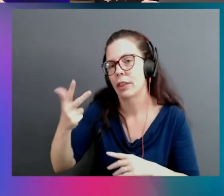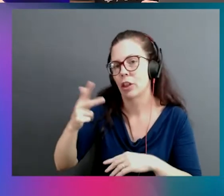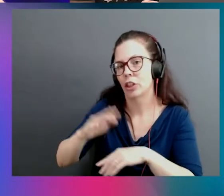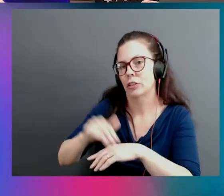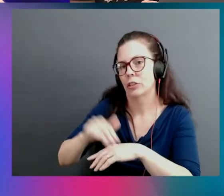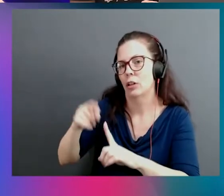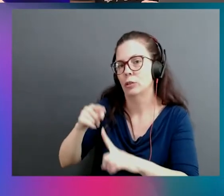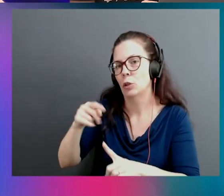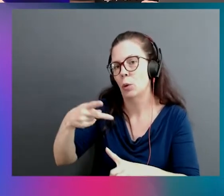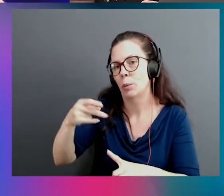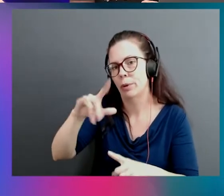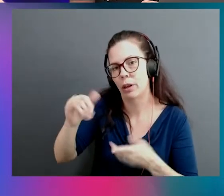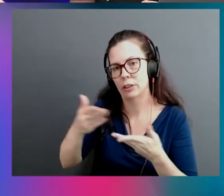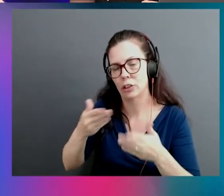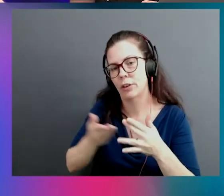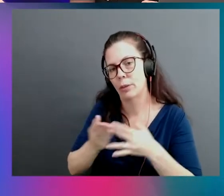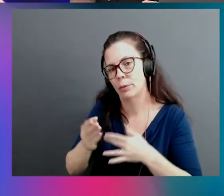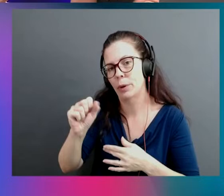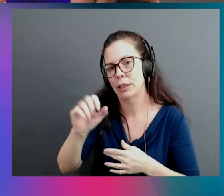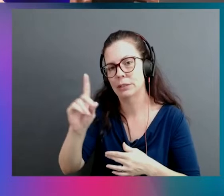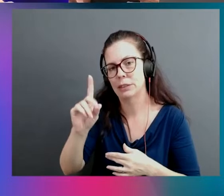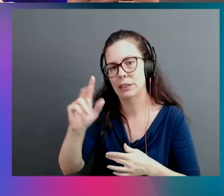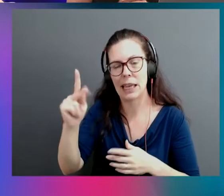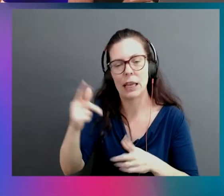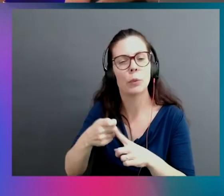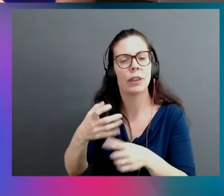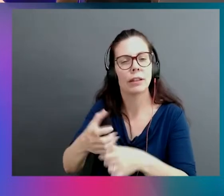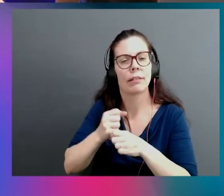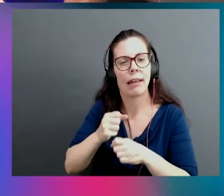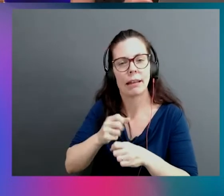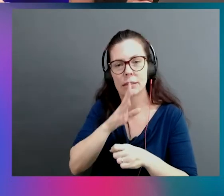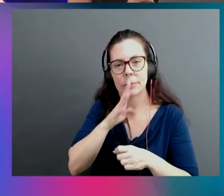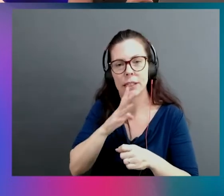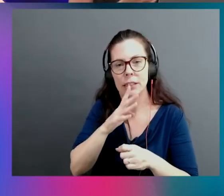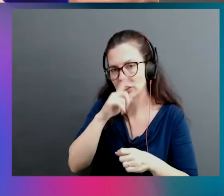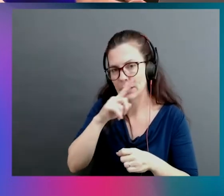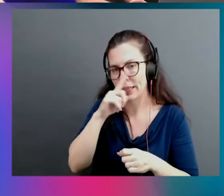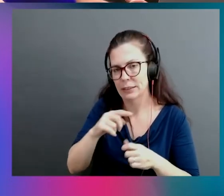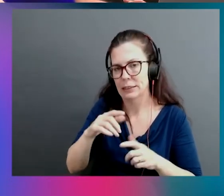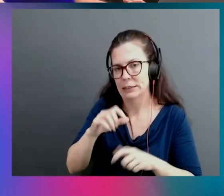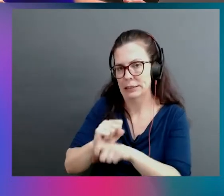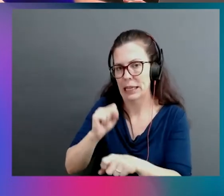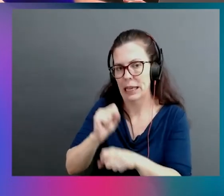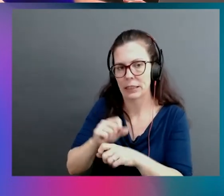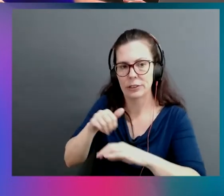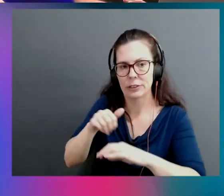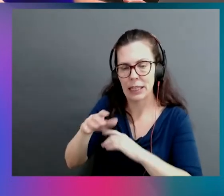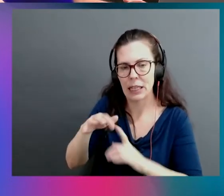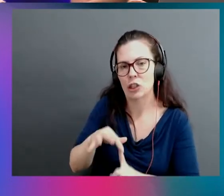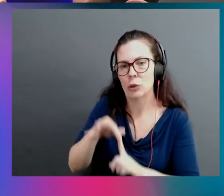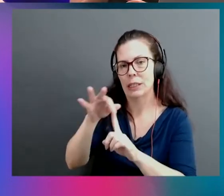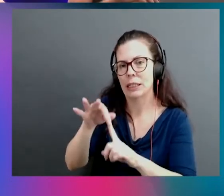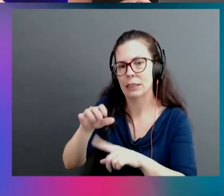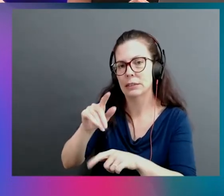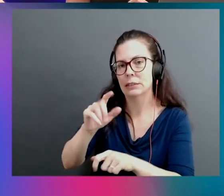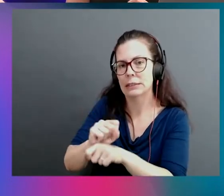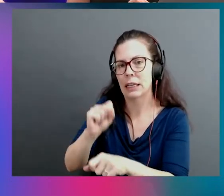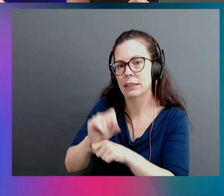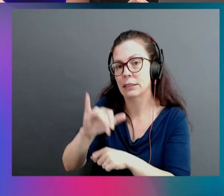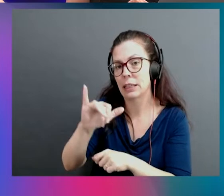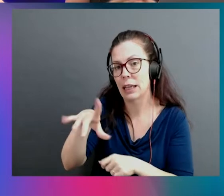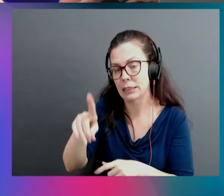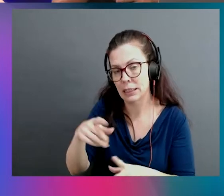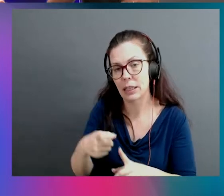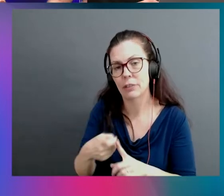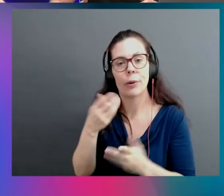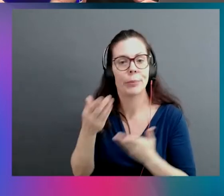service through the SDK with get speech synthesis task. Okay. And I send it the unique ID, the task ID that I got back from the service